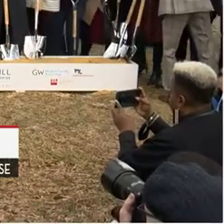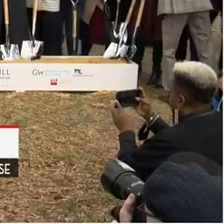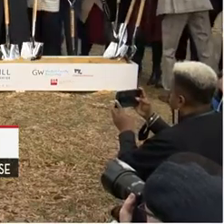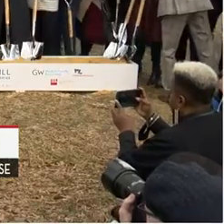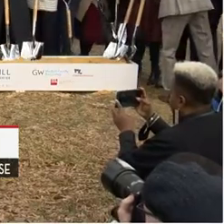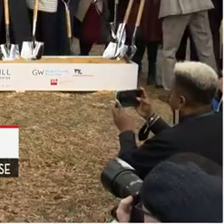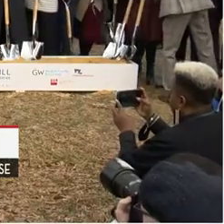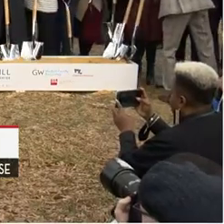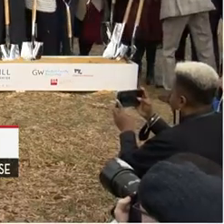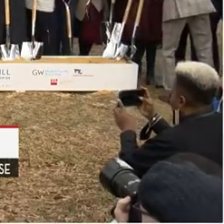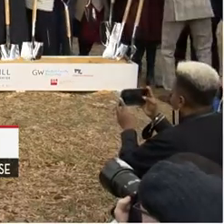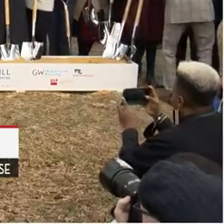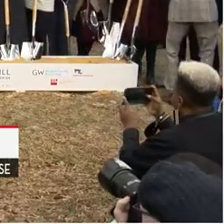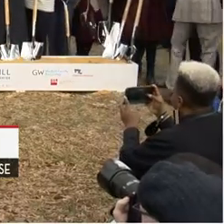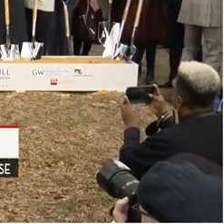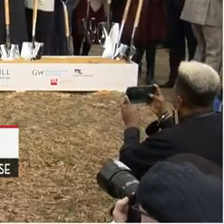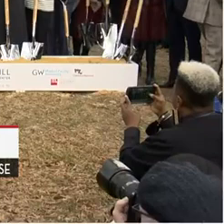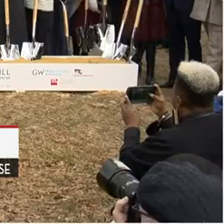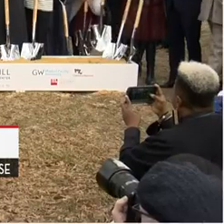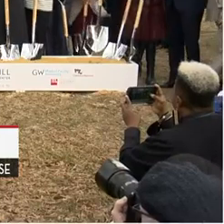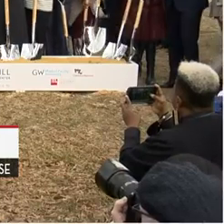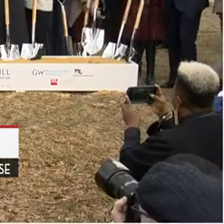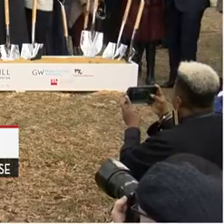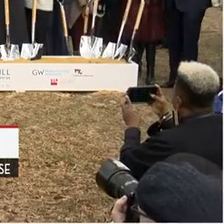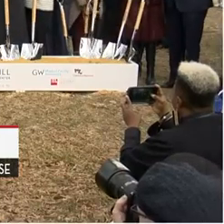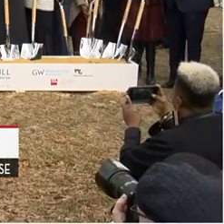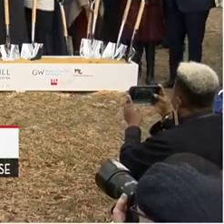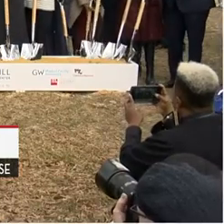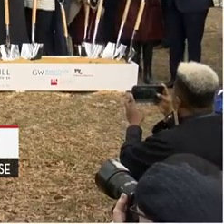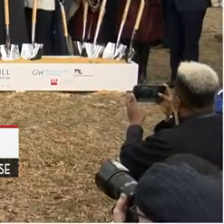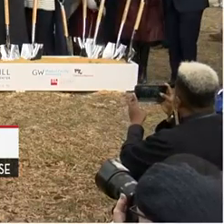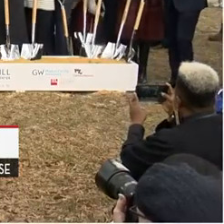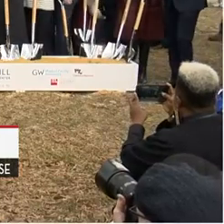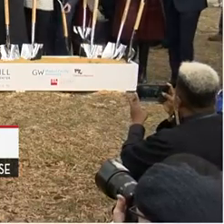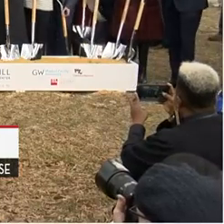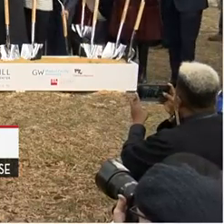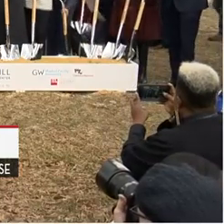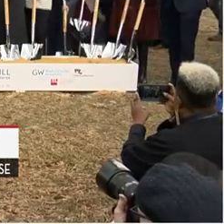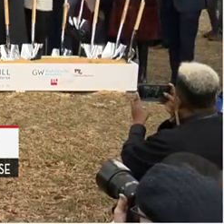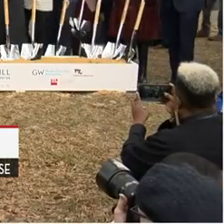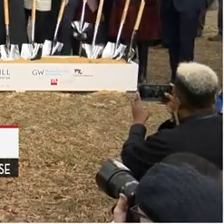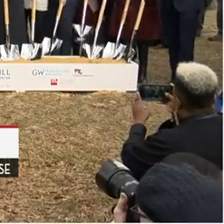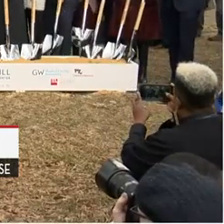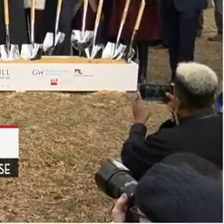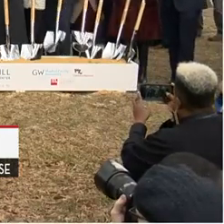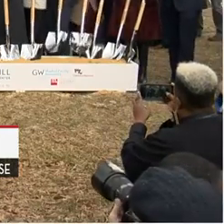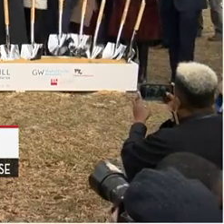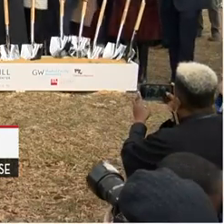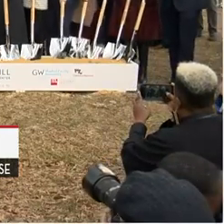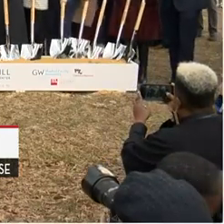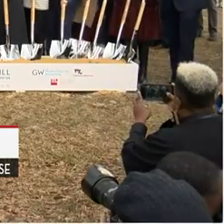Look up here, everyone up here, stop staring. Everybody up the ladder, everybody up at the ladder. There we go.